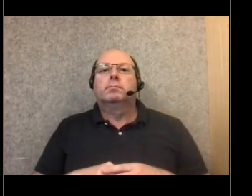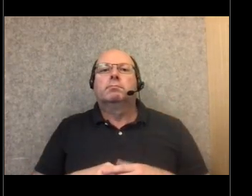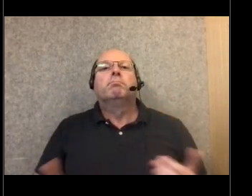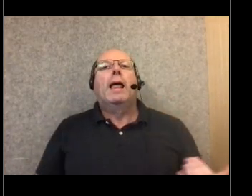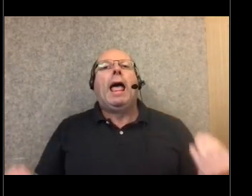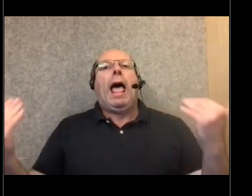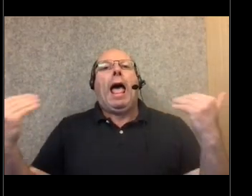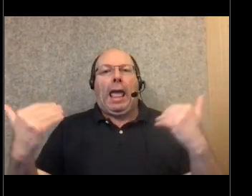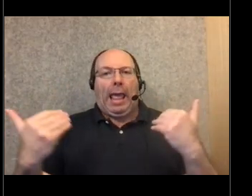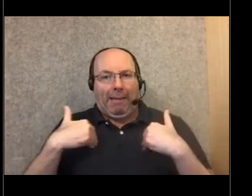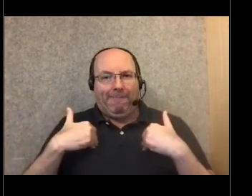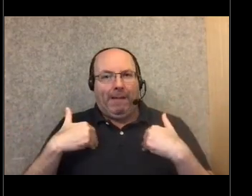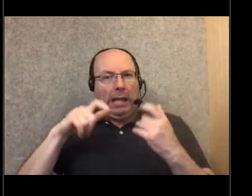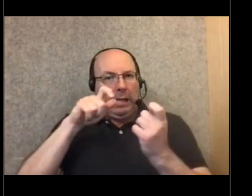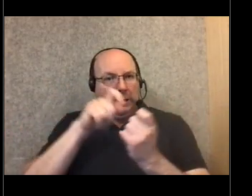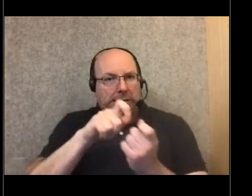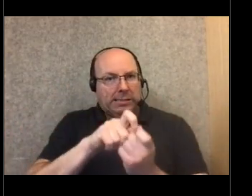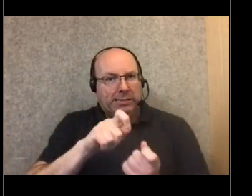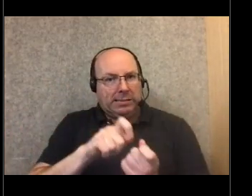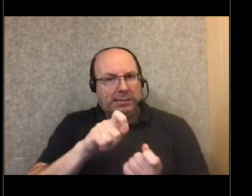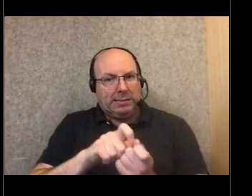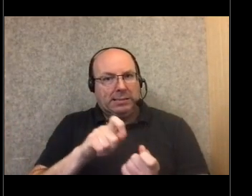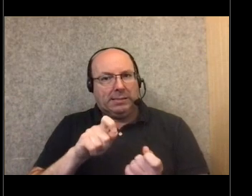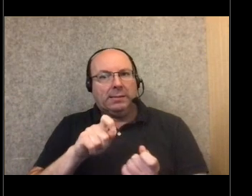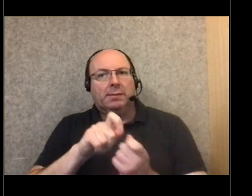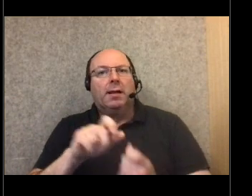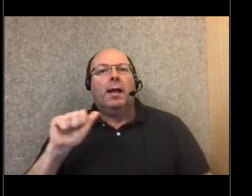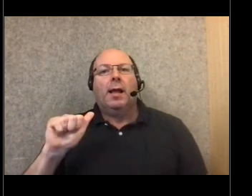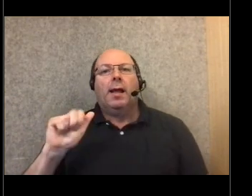specifications to achieve this are given in ANSI